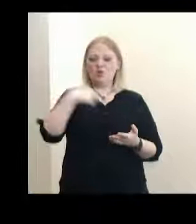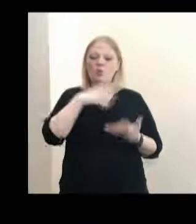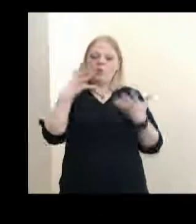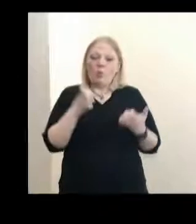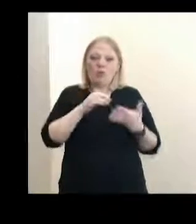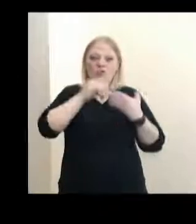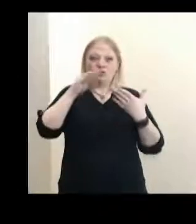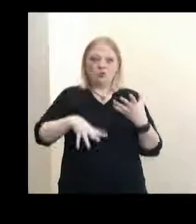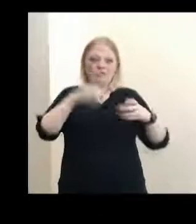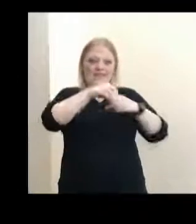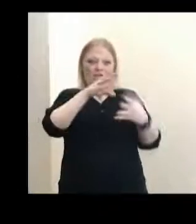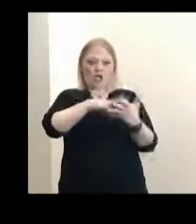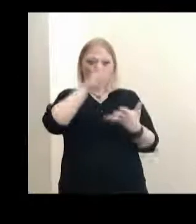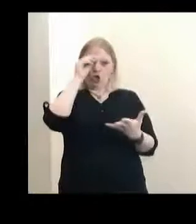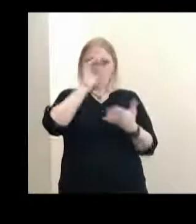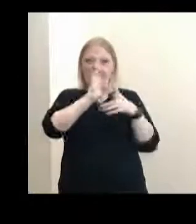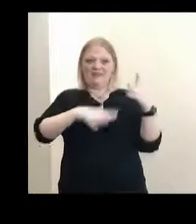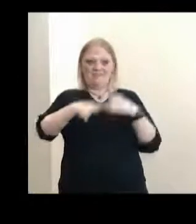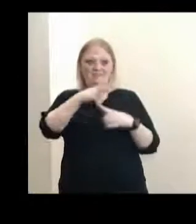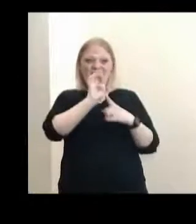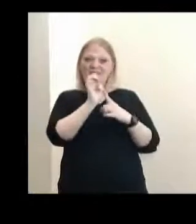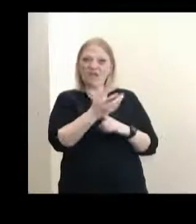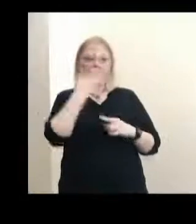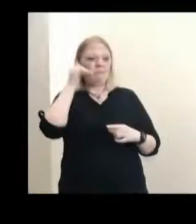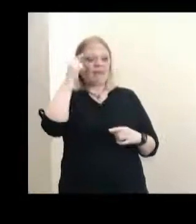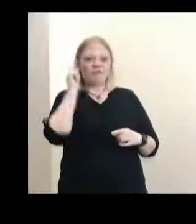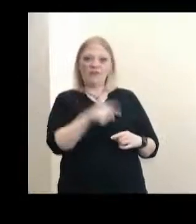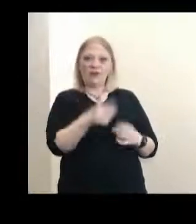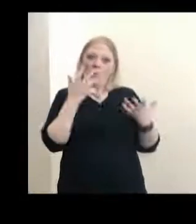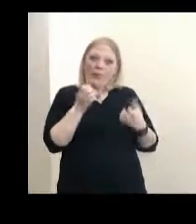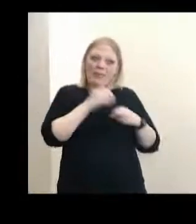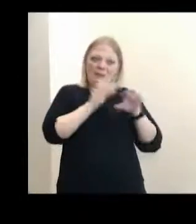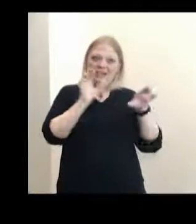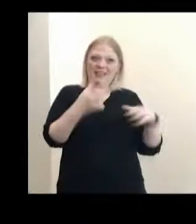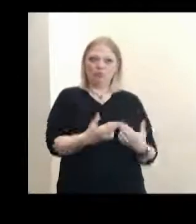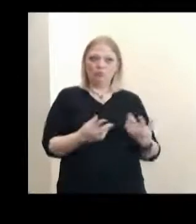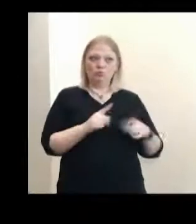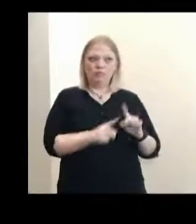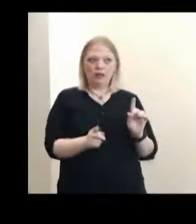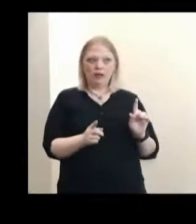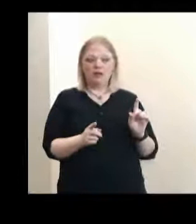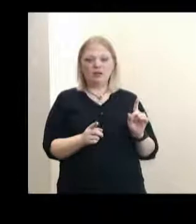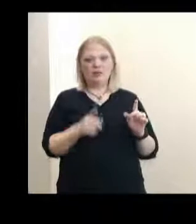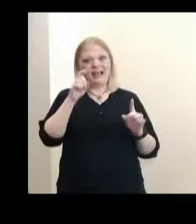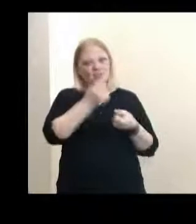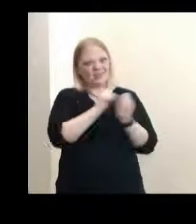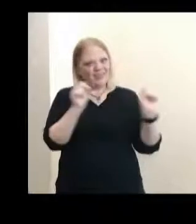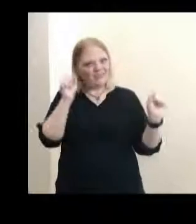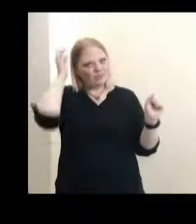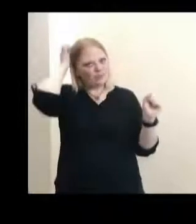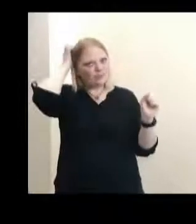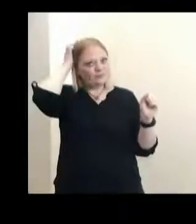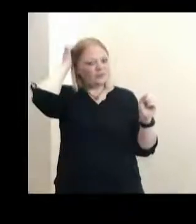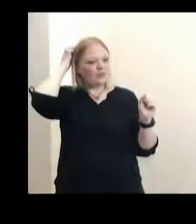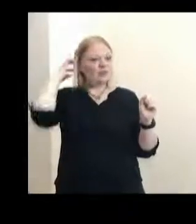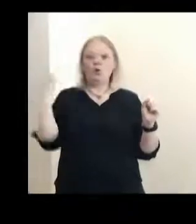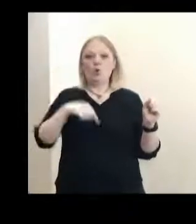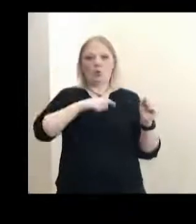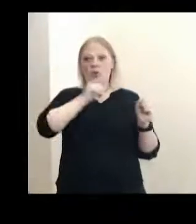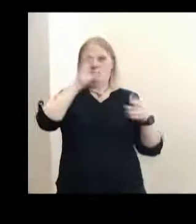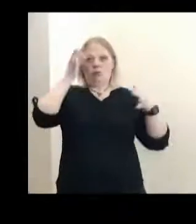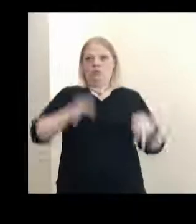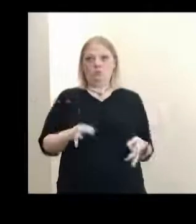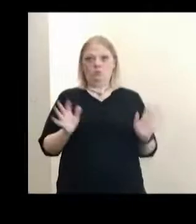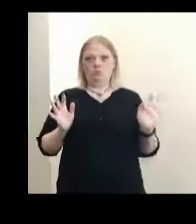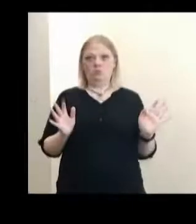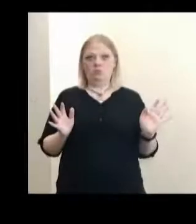learning environment that's best for them. We want them to be in classrooms, but they need to be in a classroom that's safe. We don't make the determination. We